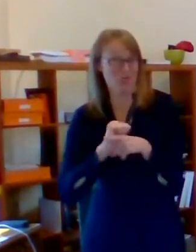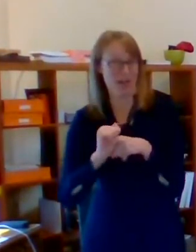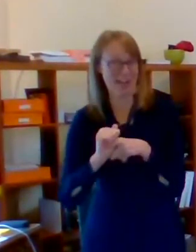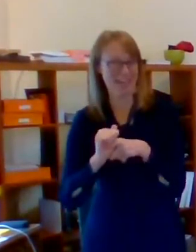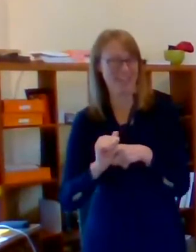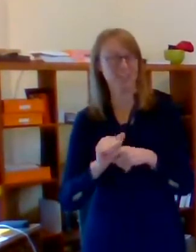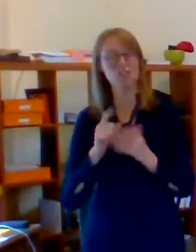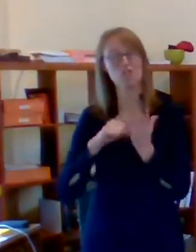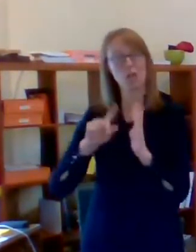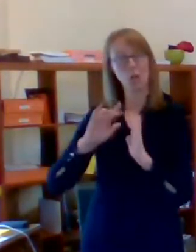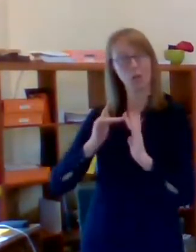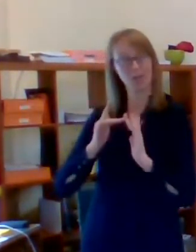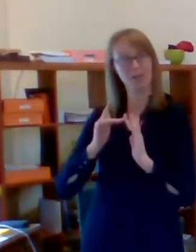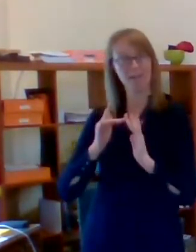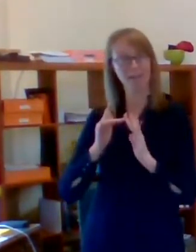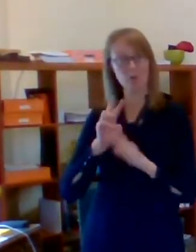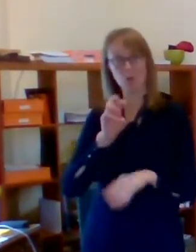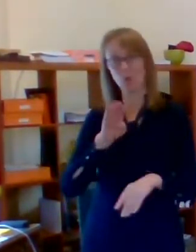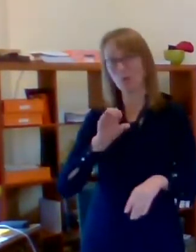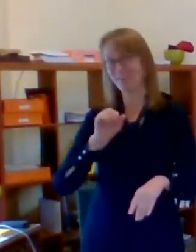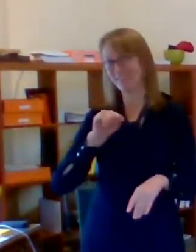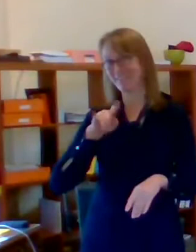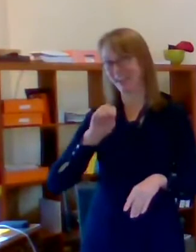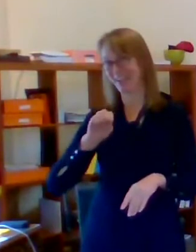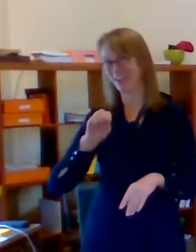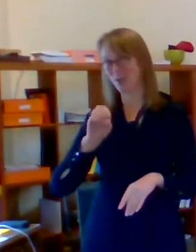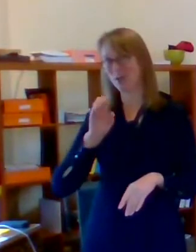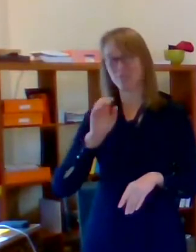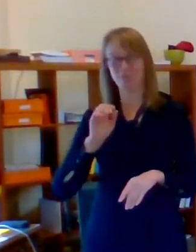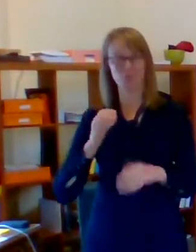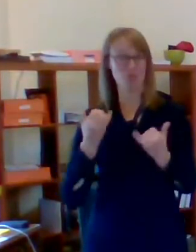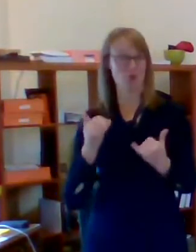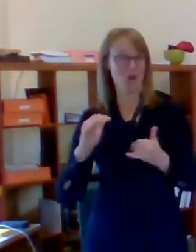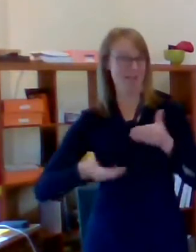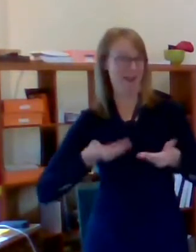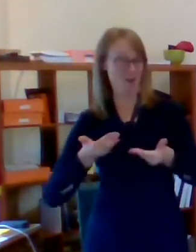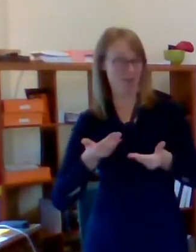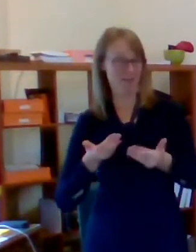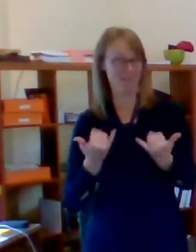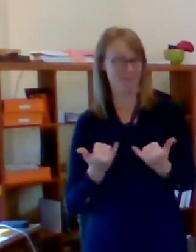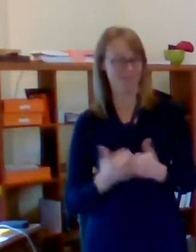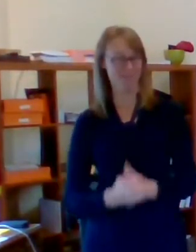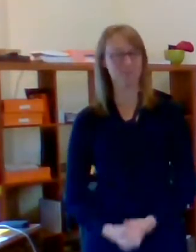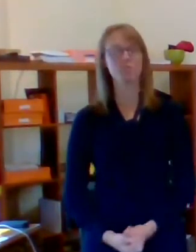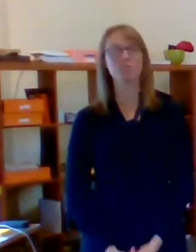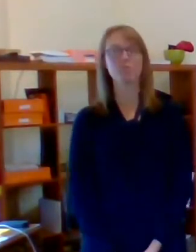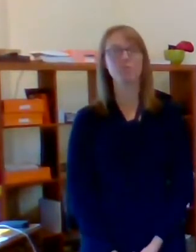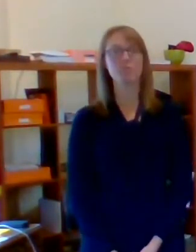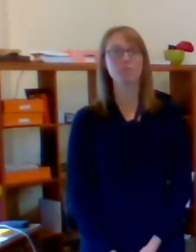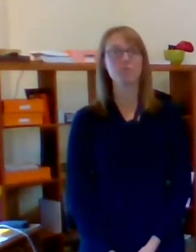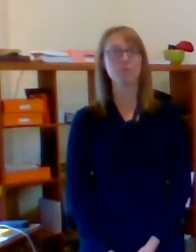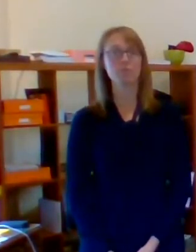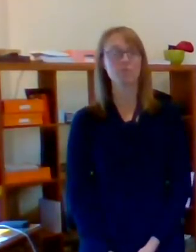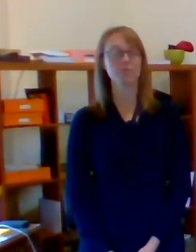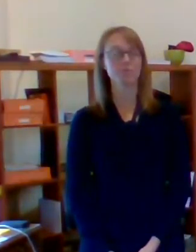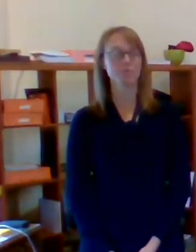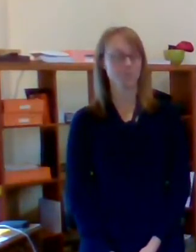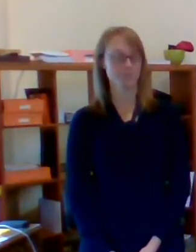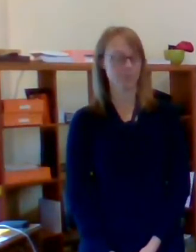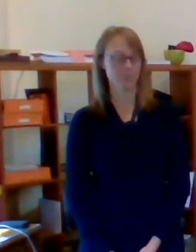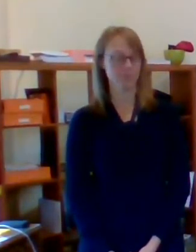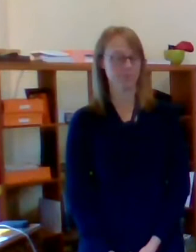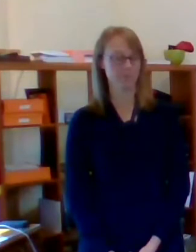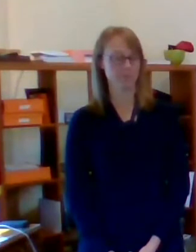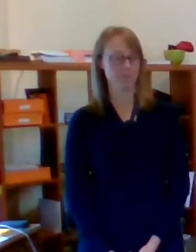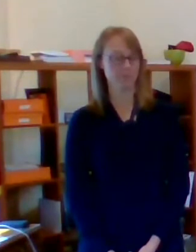the city's website because we are hiring right now. A few more questions, Mayor. Heather is asking about businesses and restaurants that are